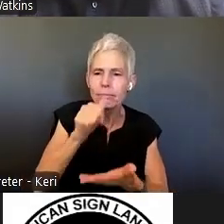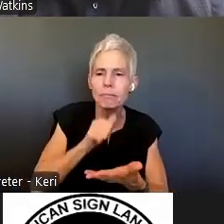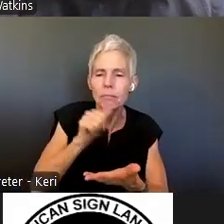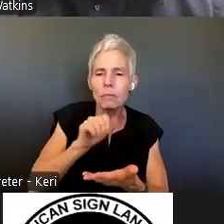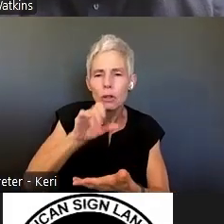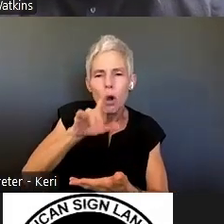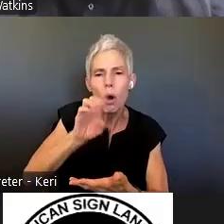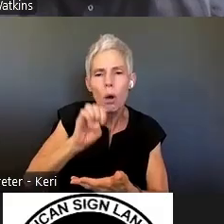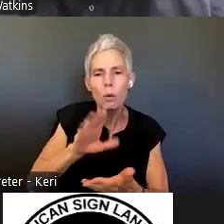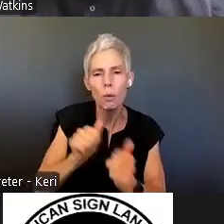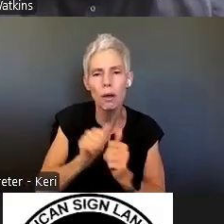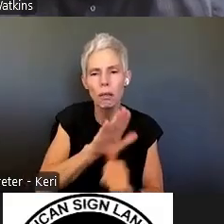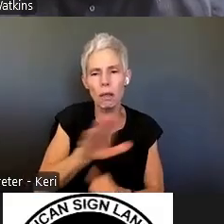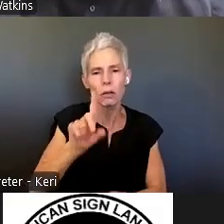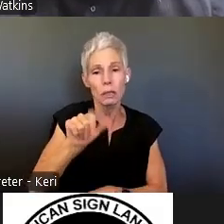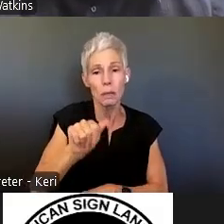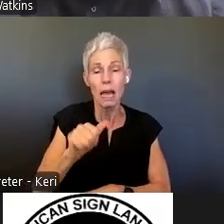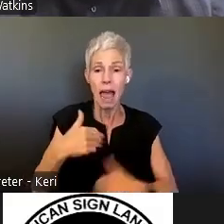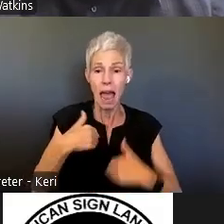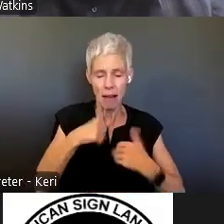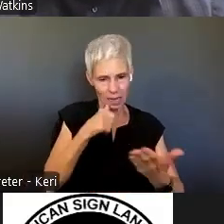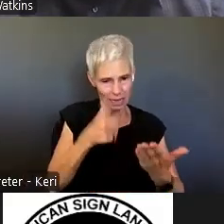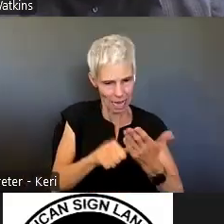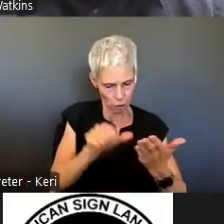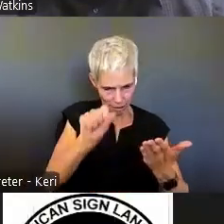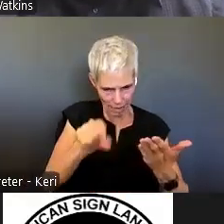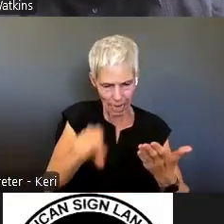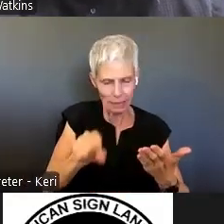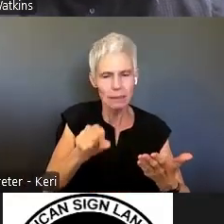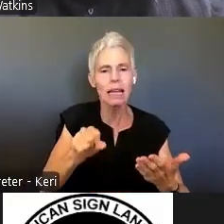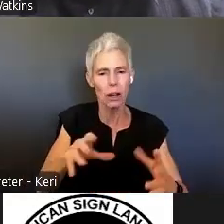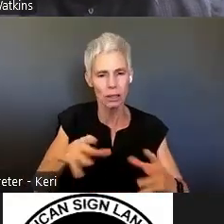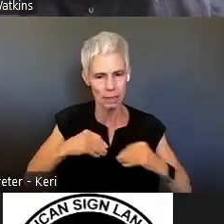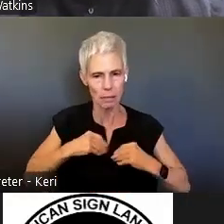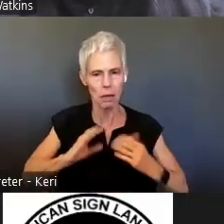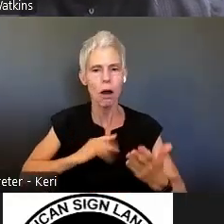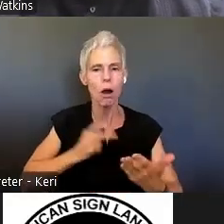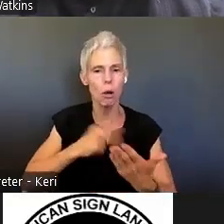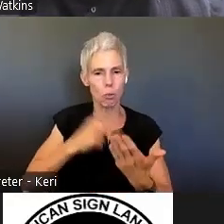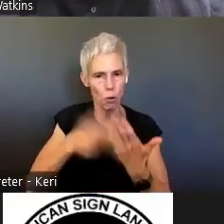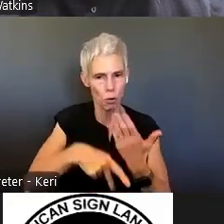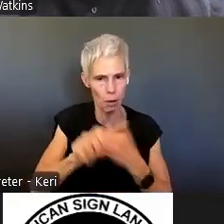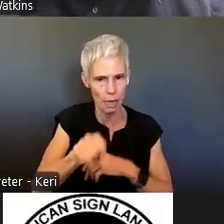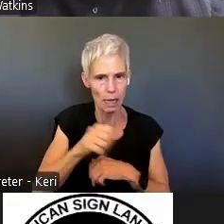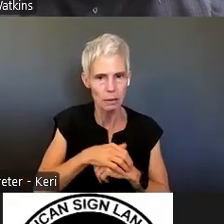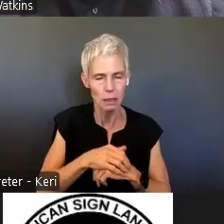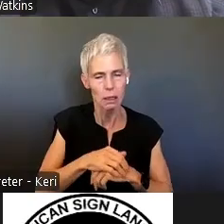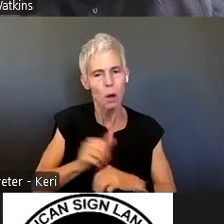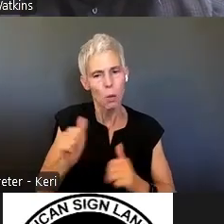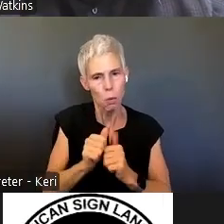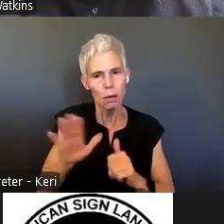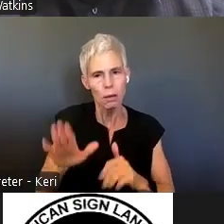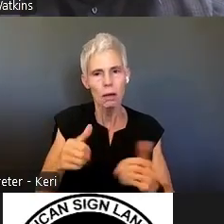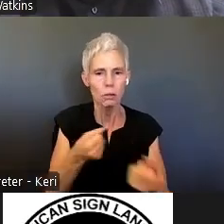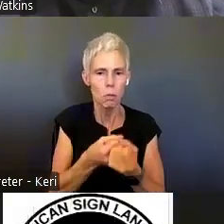But if they have that, then yes, they would absolutely be allowed into the program with their support animal.